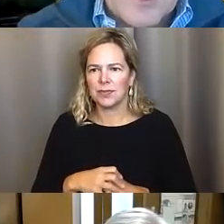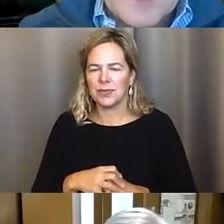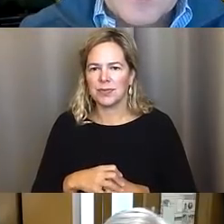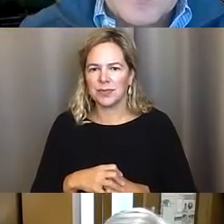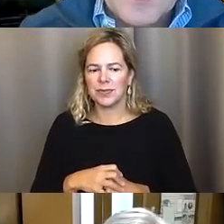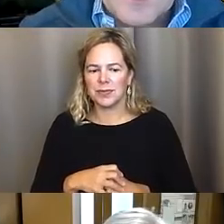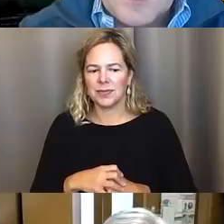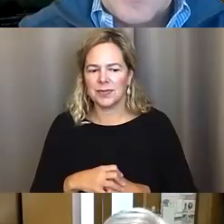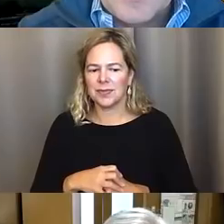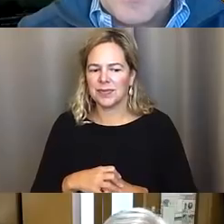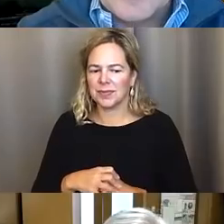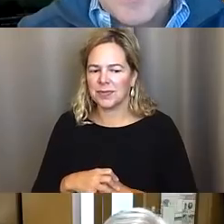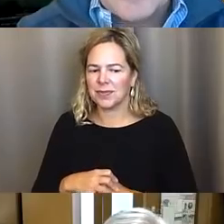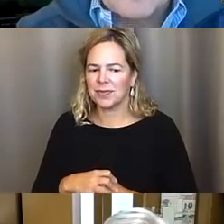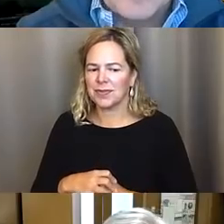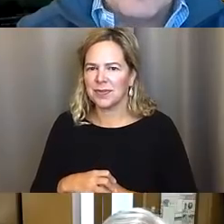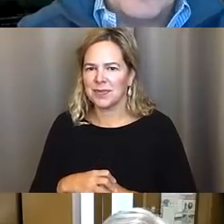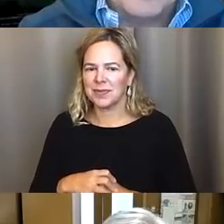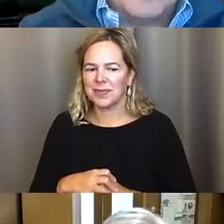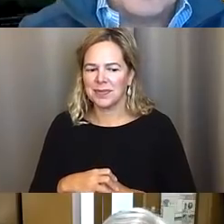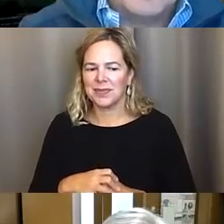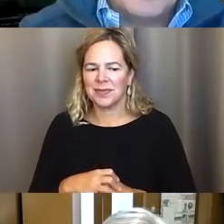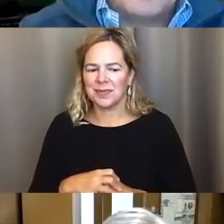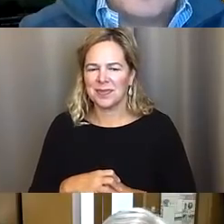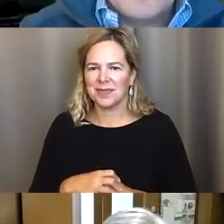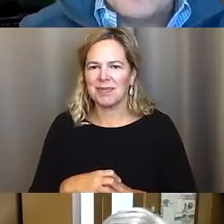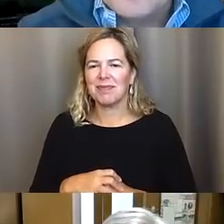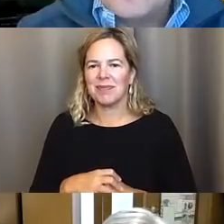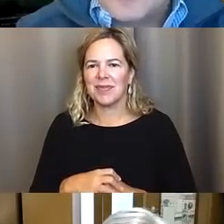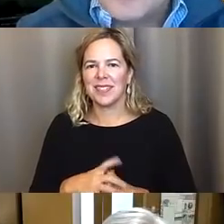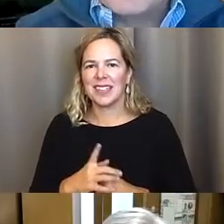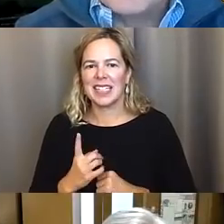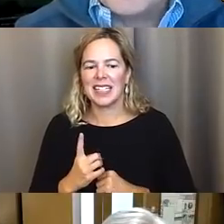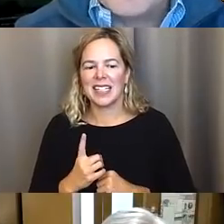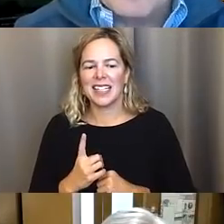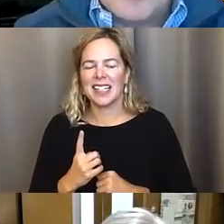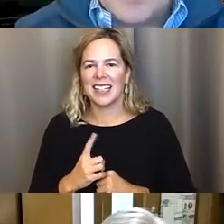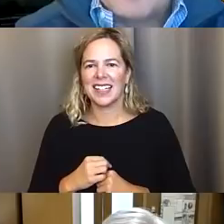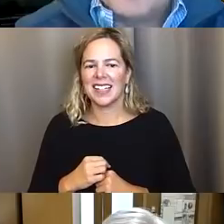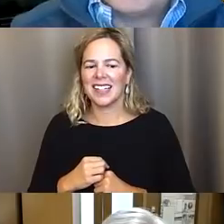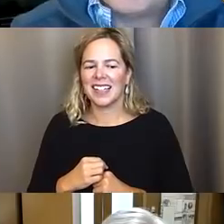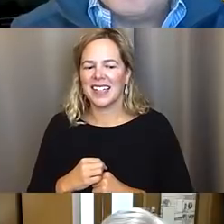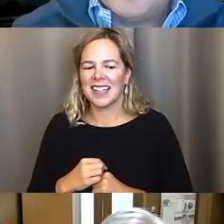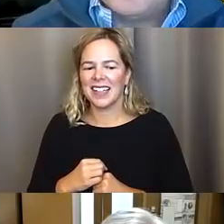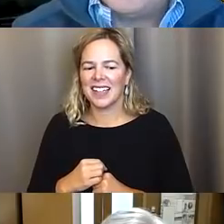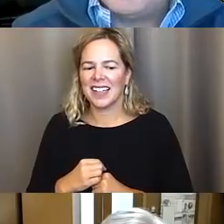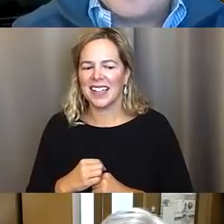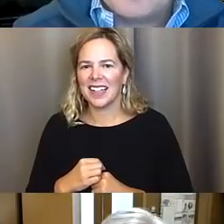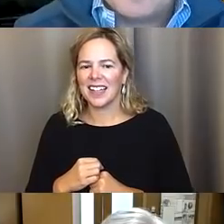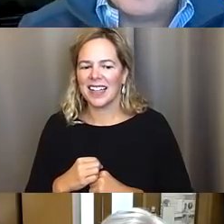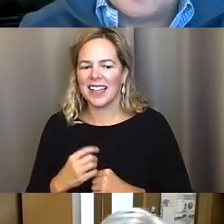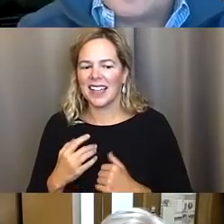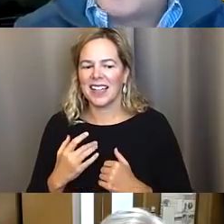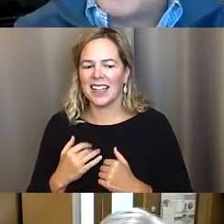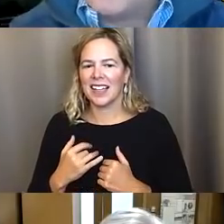This one, again for you, Marshall. Why only the hospital system's retirement match eliminated and not